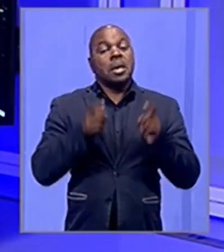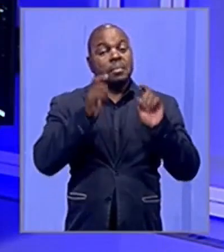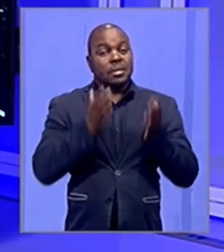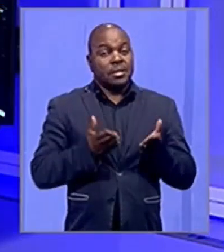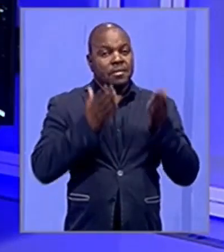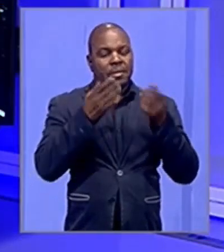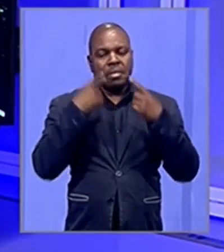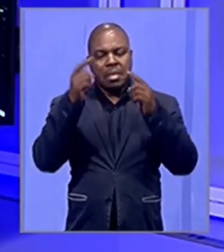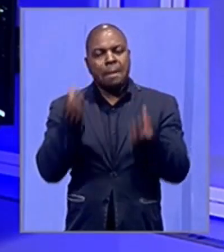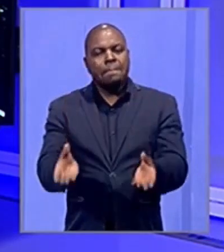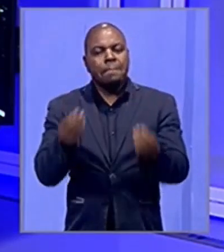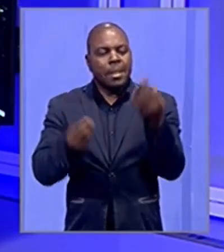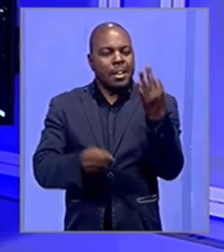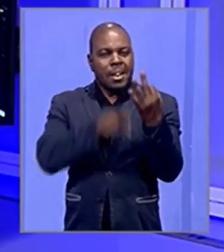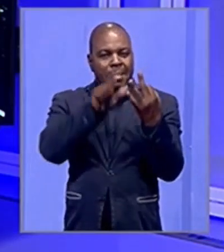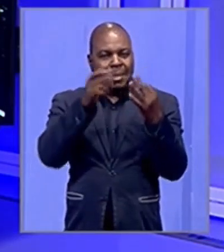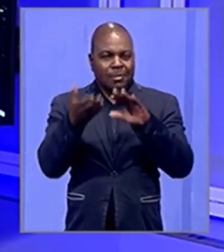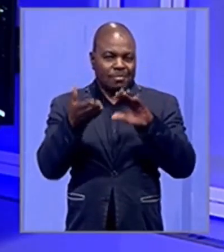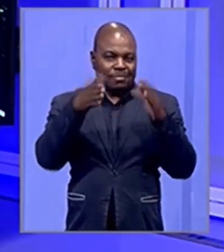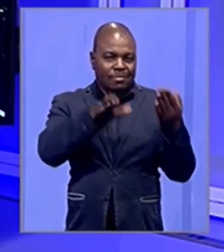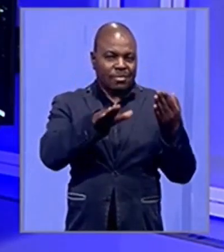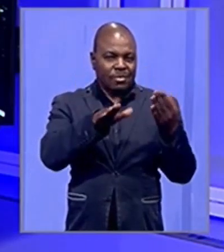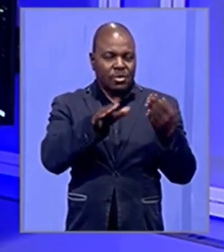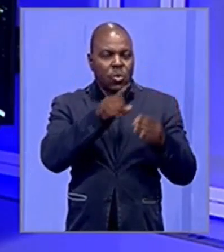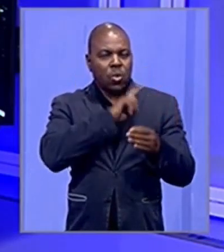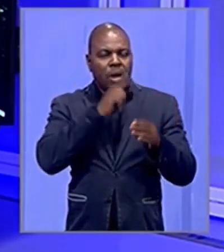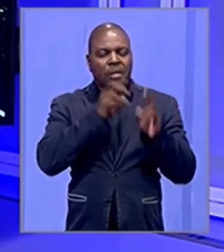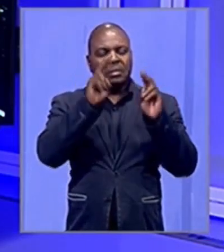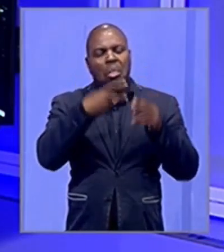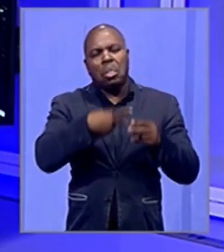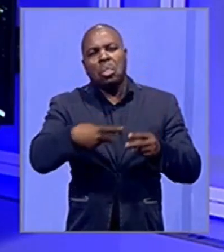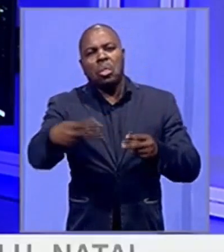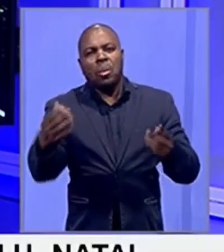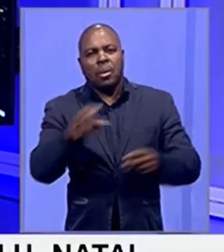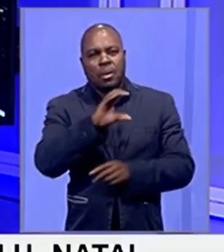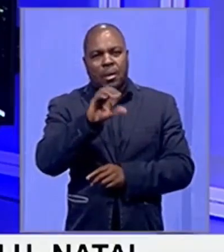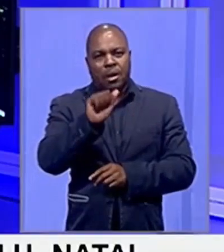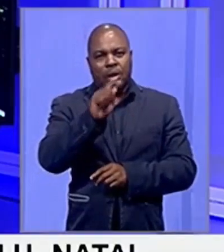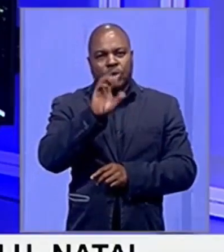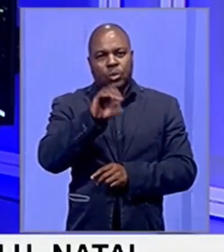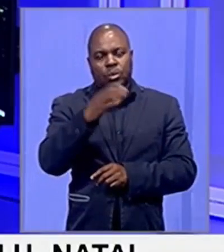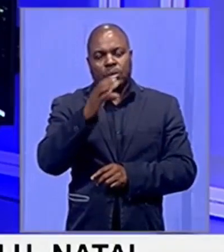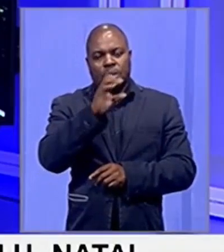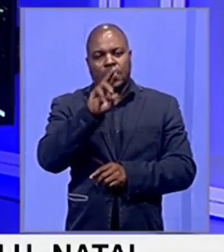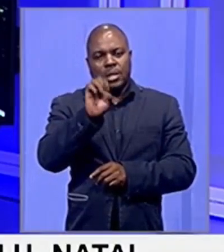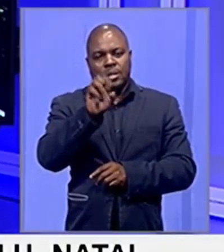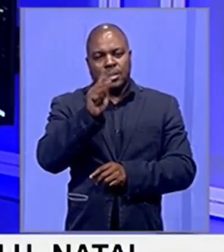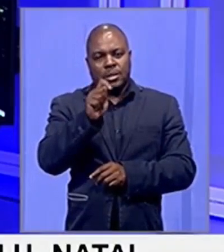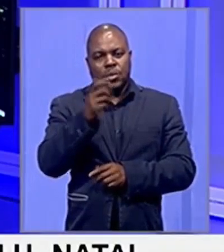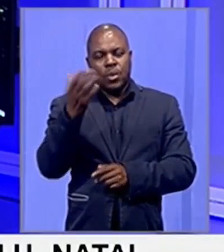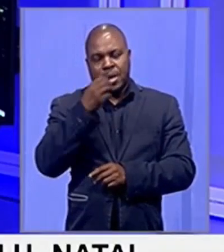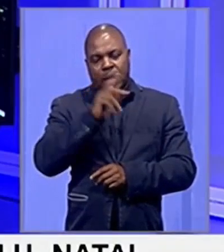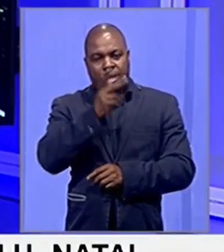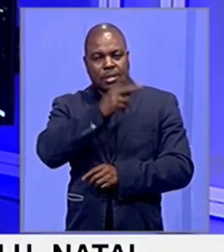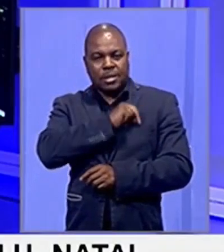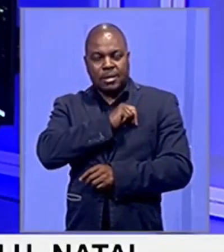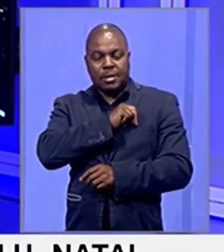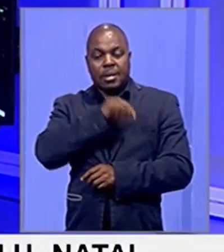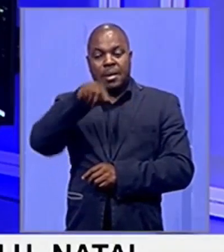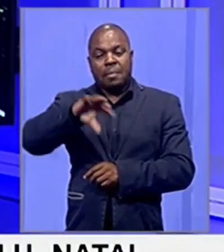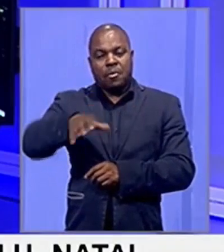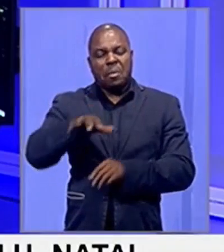ba fumane ditopo tse 3 tsa diphofu tsa dikgohola tse thefutseng Cartocrest Mayville provinseng ya KwaZulu-Natal maobane e ka bafu ba